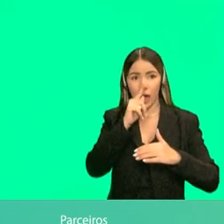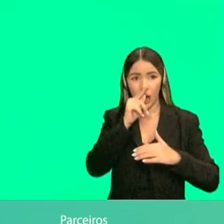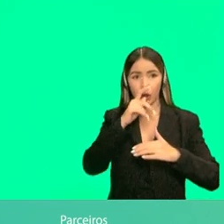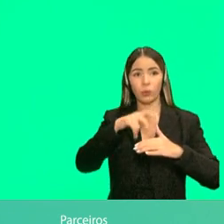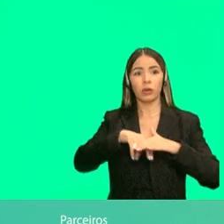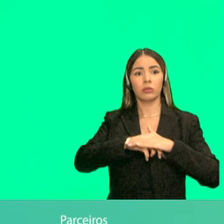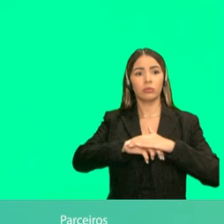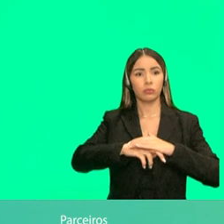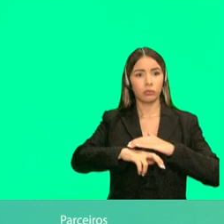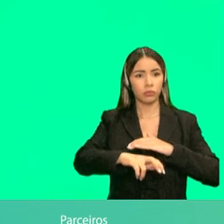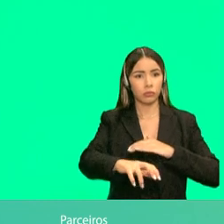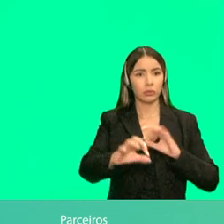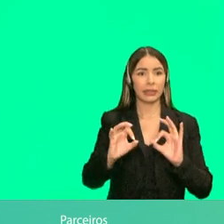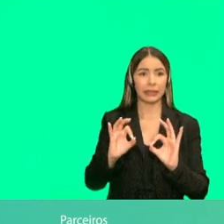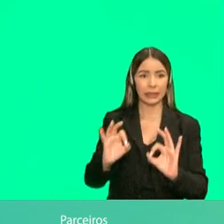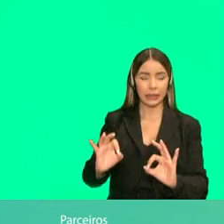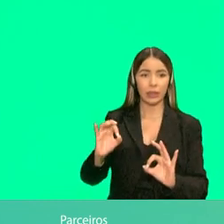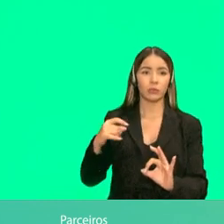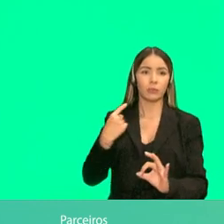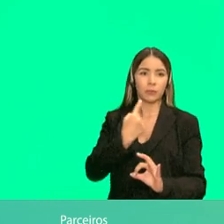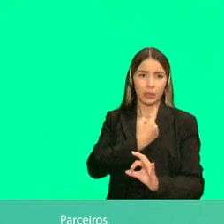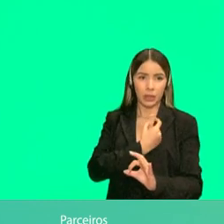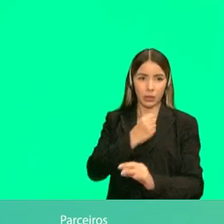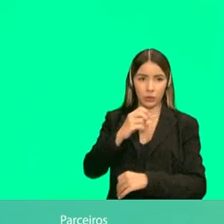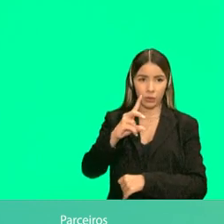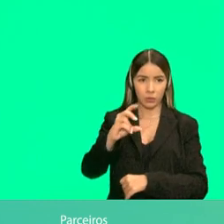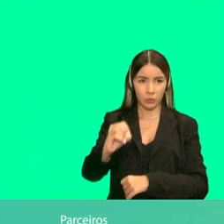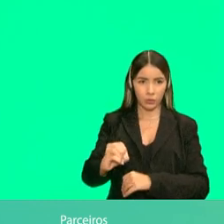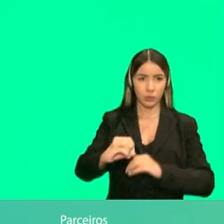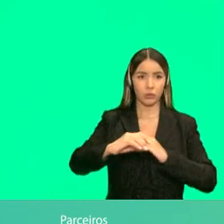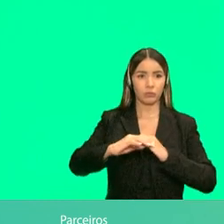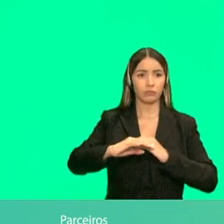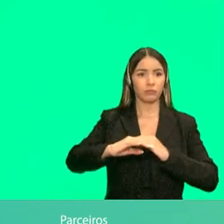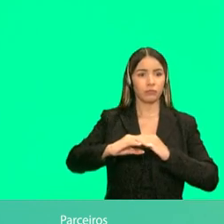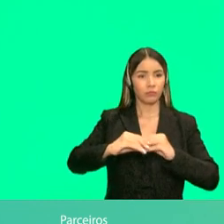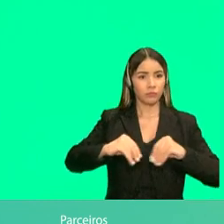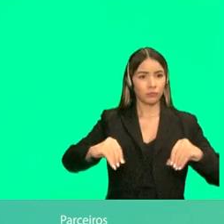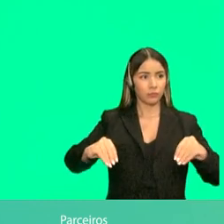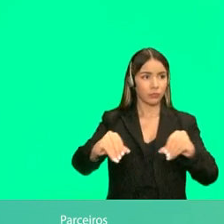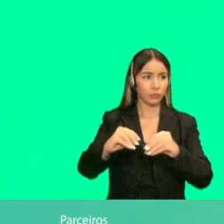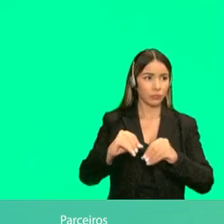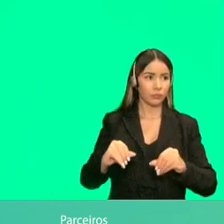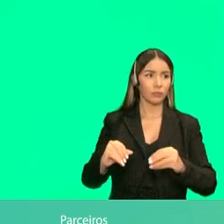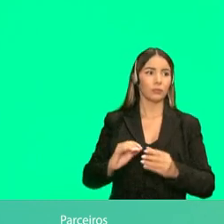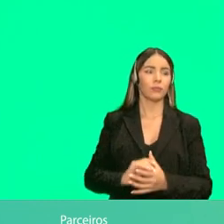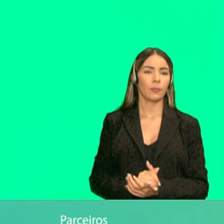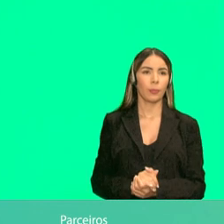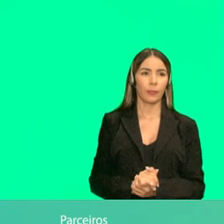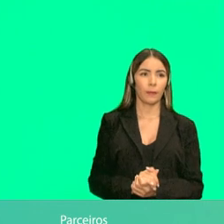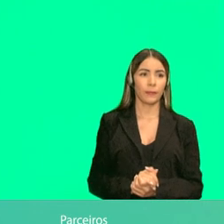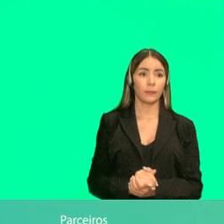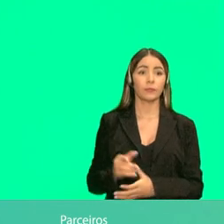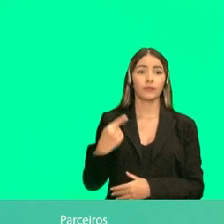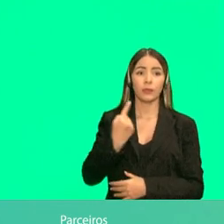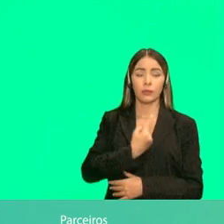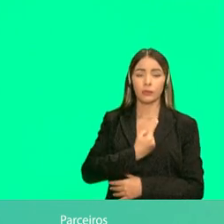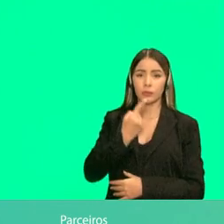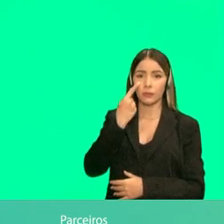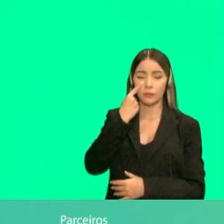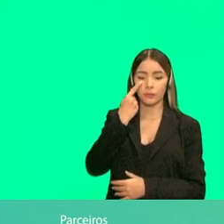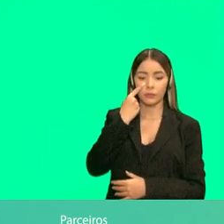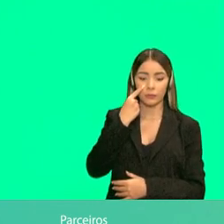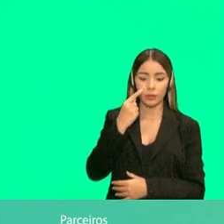the fertilizing production represents 5% of these 20%. We have an impact,